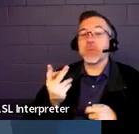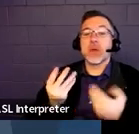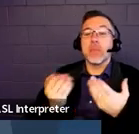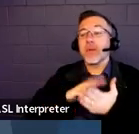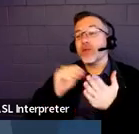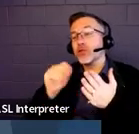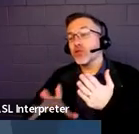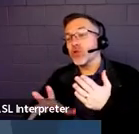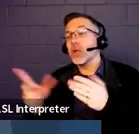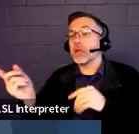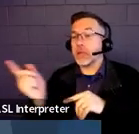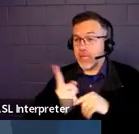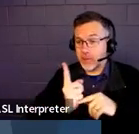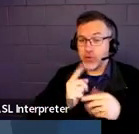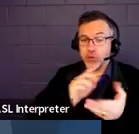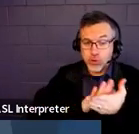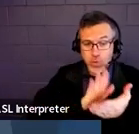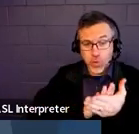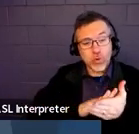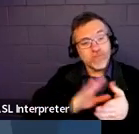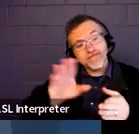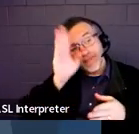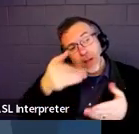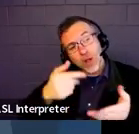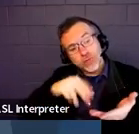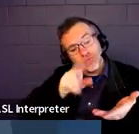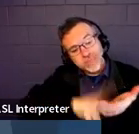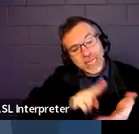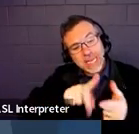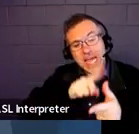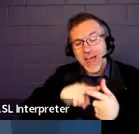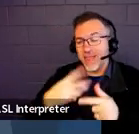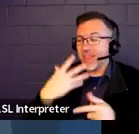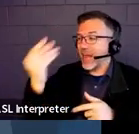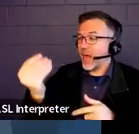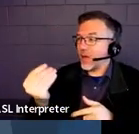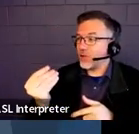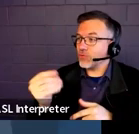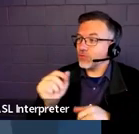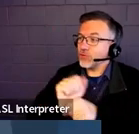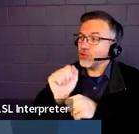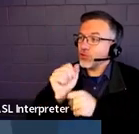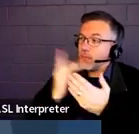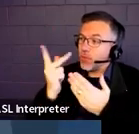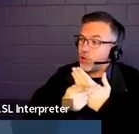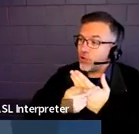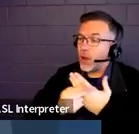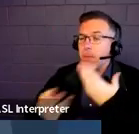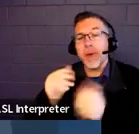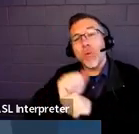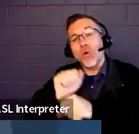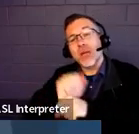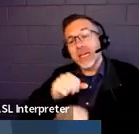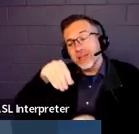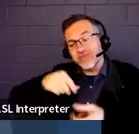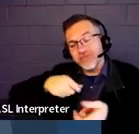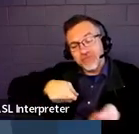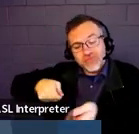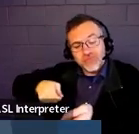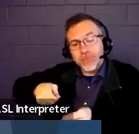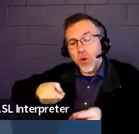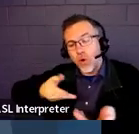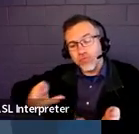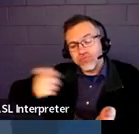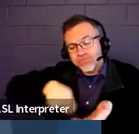and then goes to his job program, whether it's working in the cafeteria at the school, whether it is a